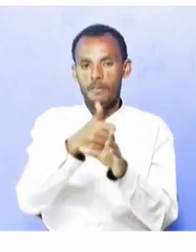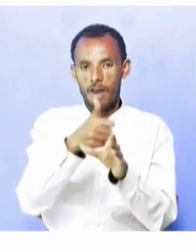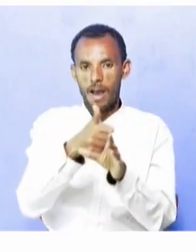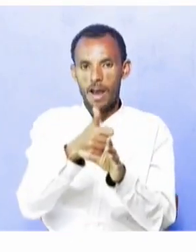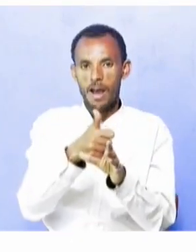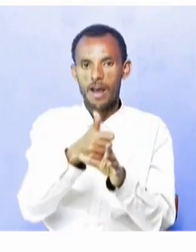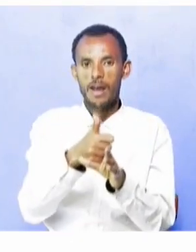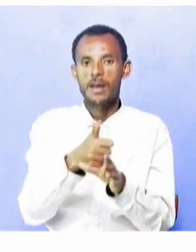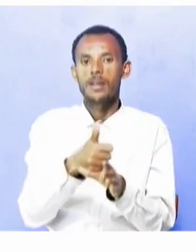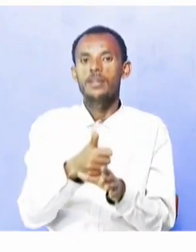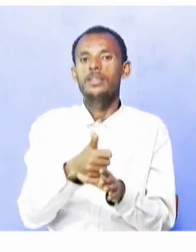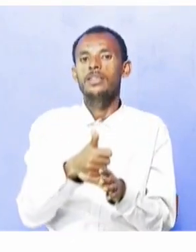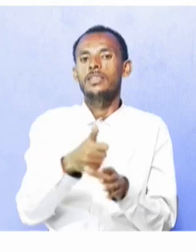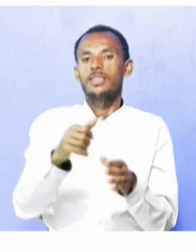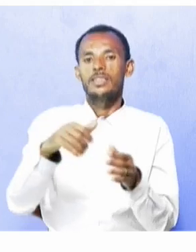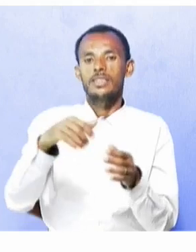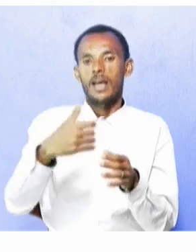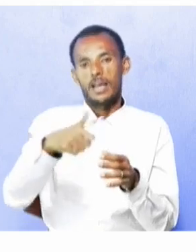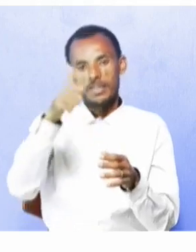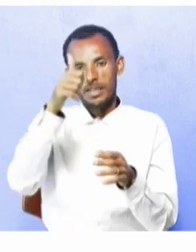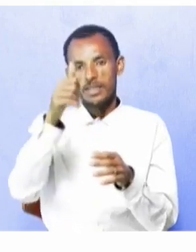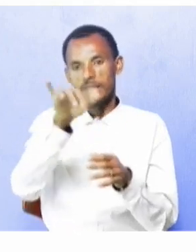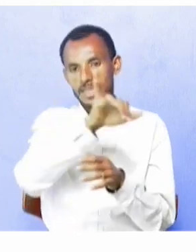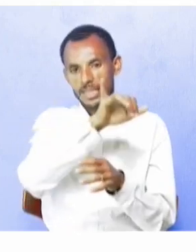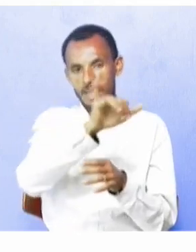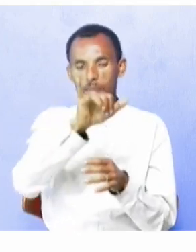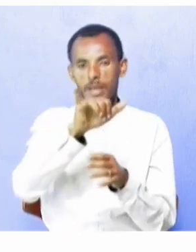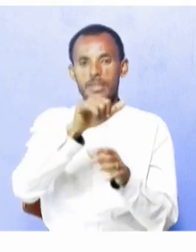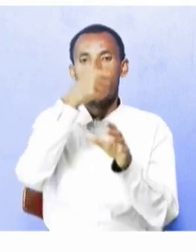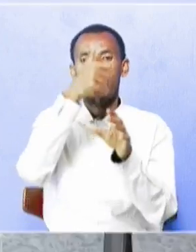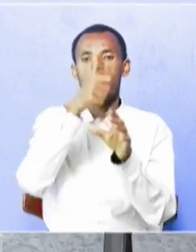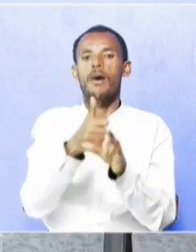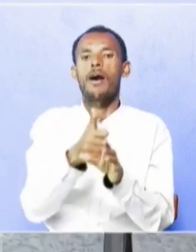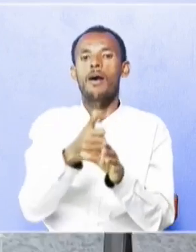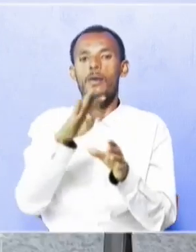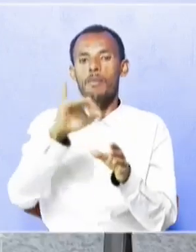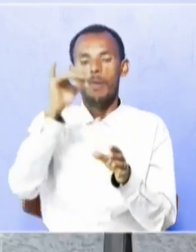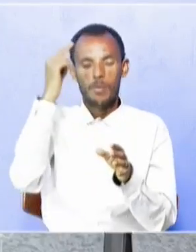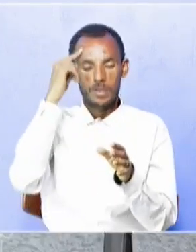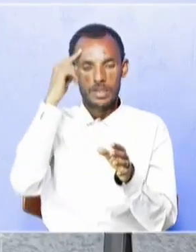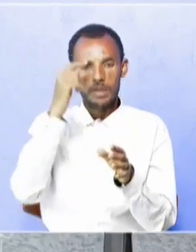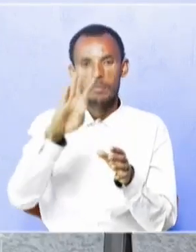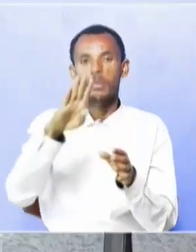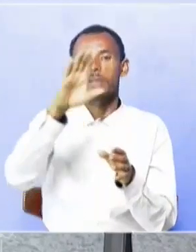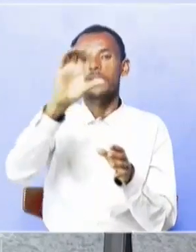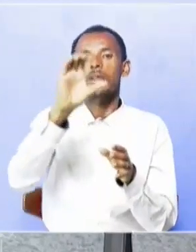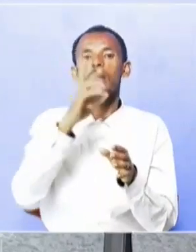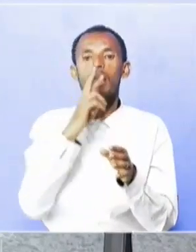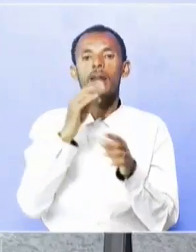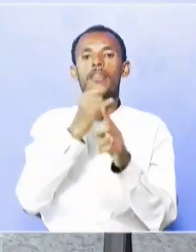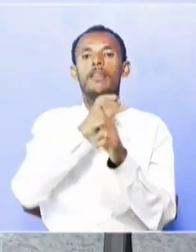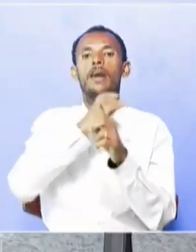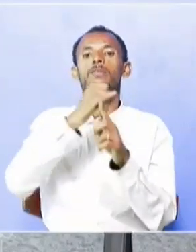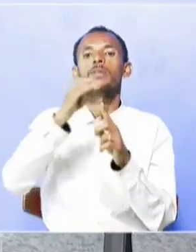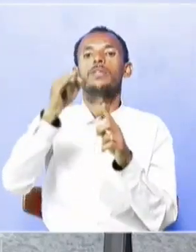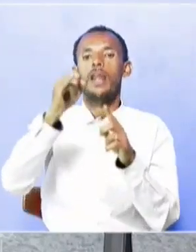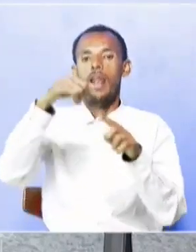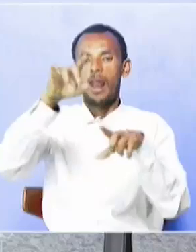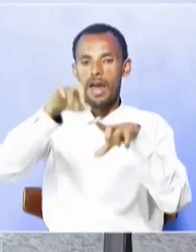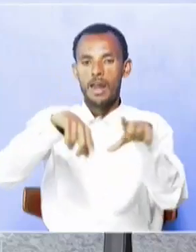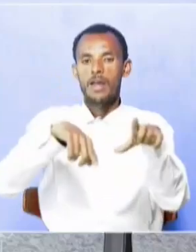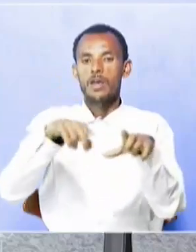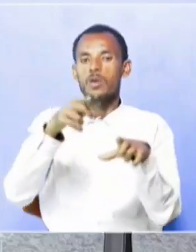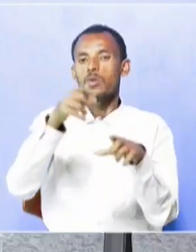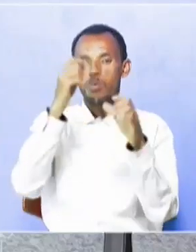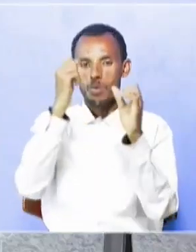should be alpha, right? Again, by considering BC as a transversal, you